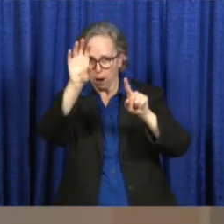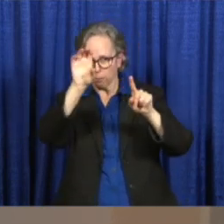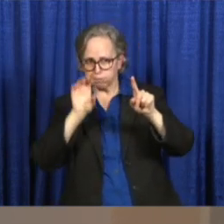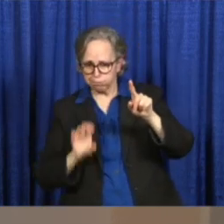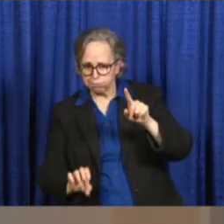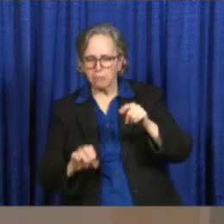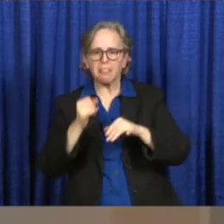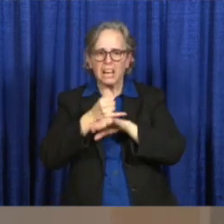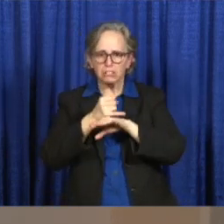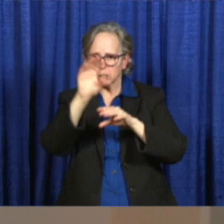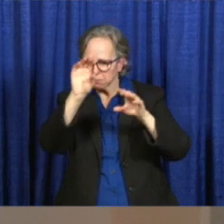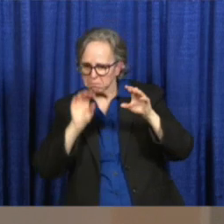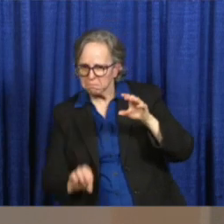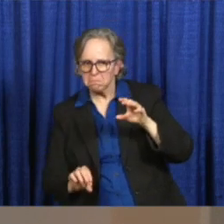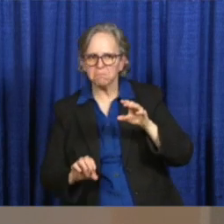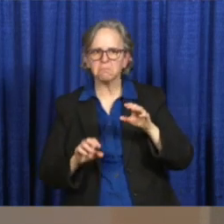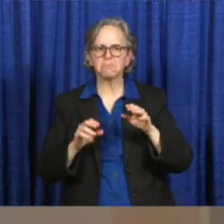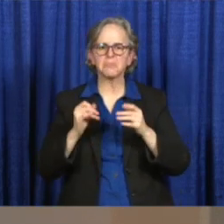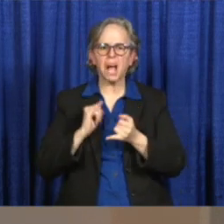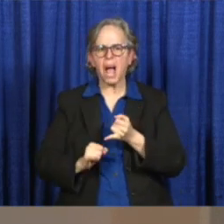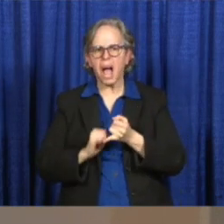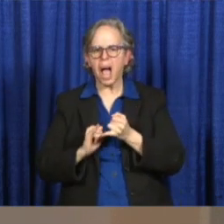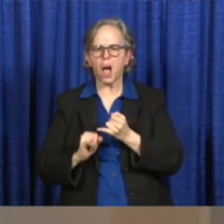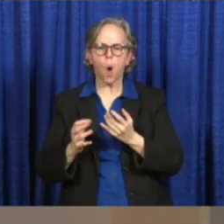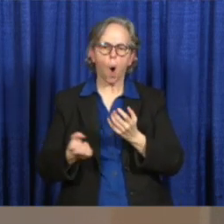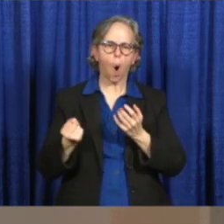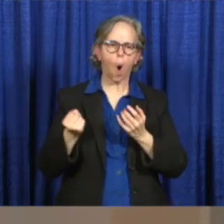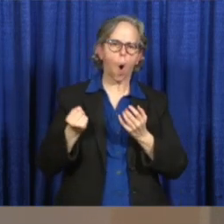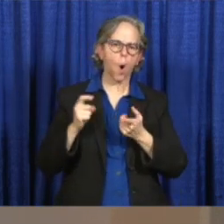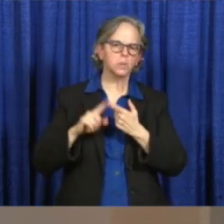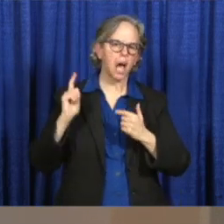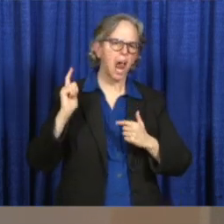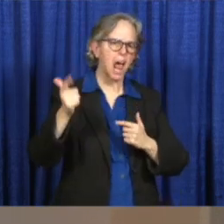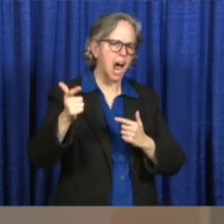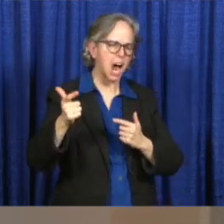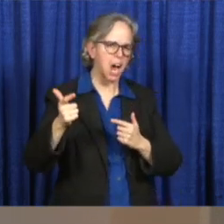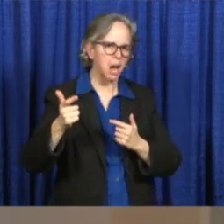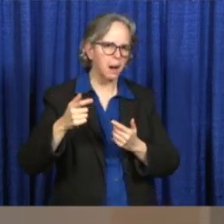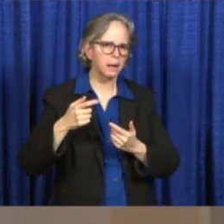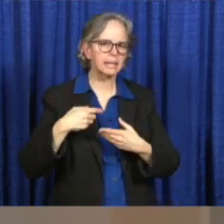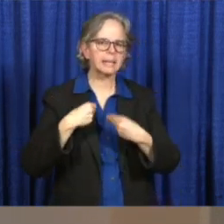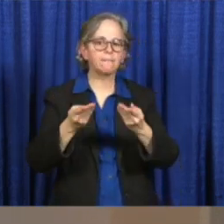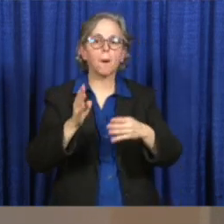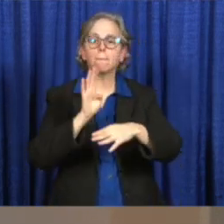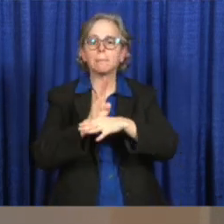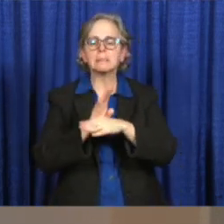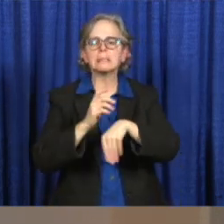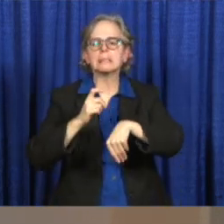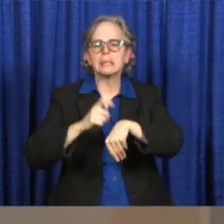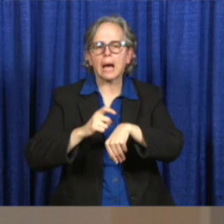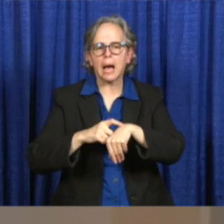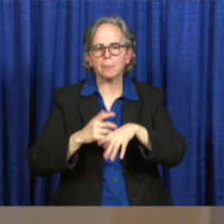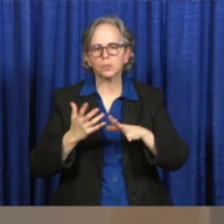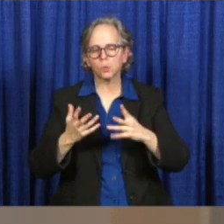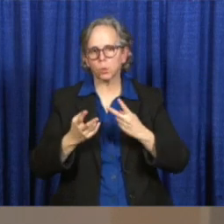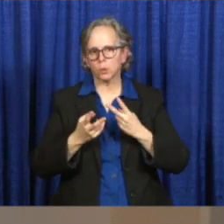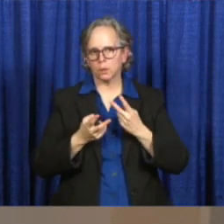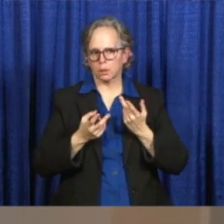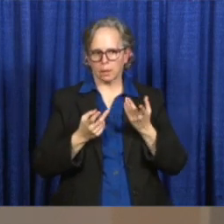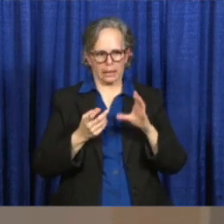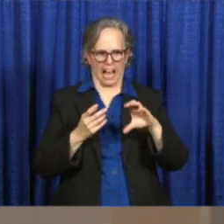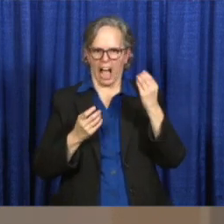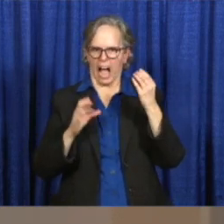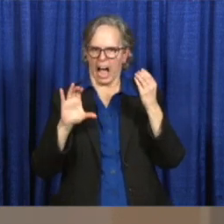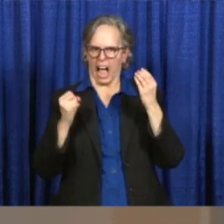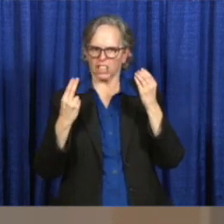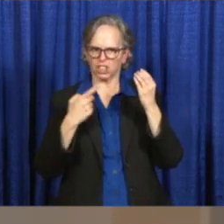principal at the end of the loan. Because that way, it allows businesses to have the cash flow that they need to keep people employed,